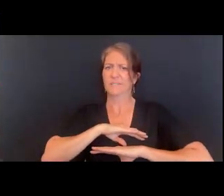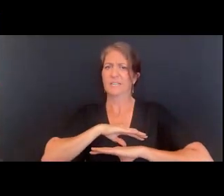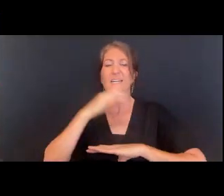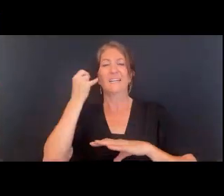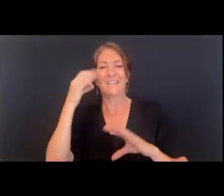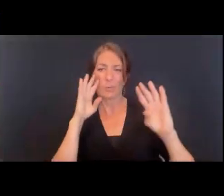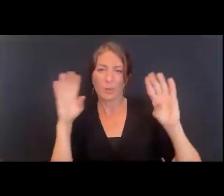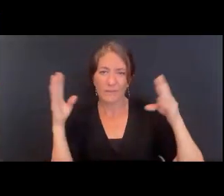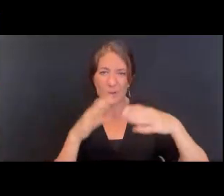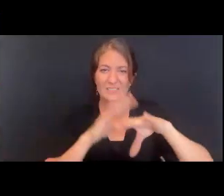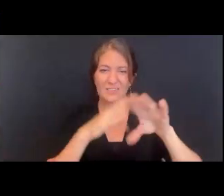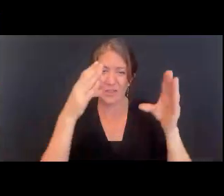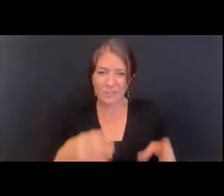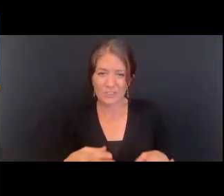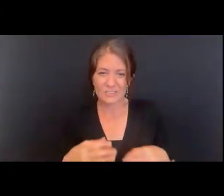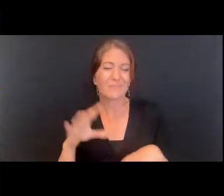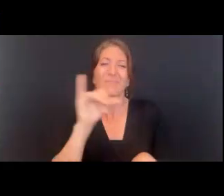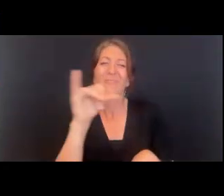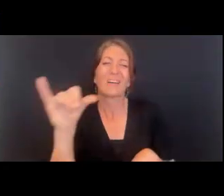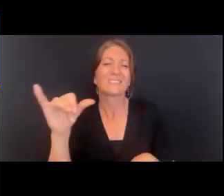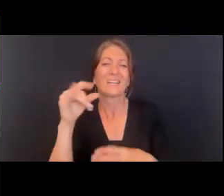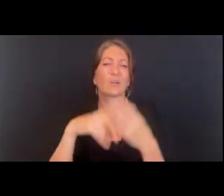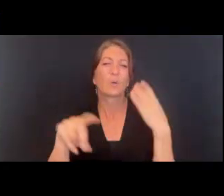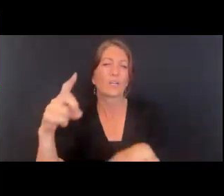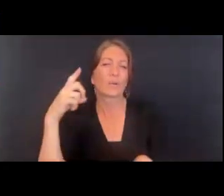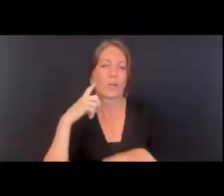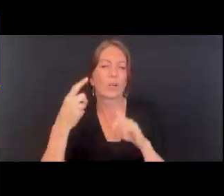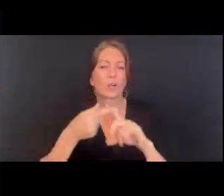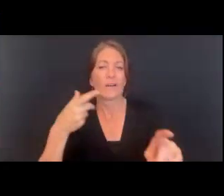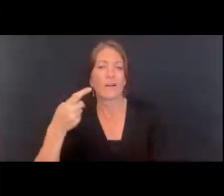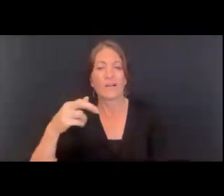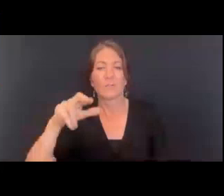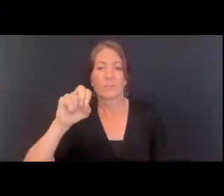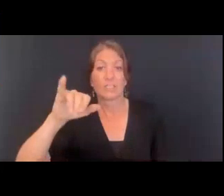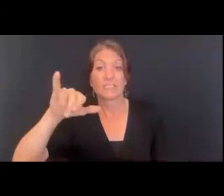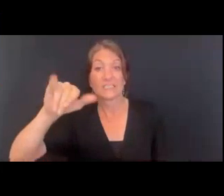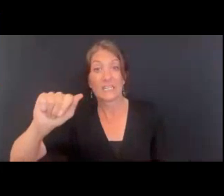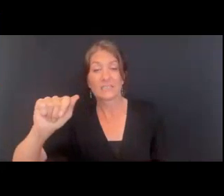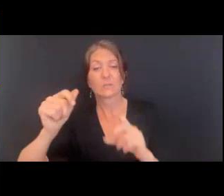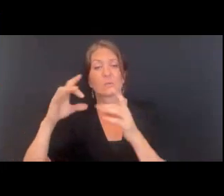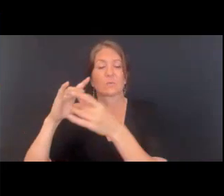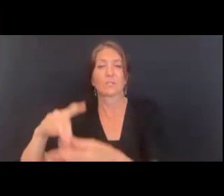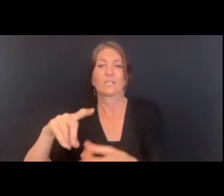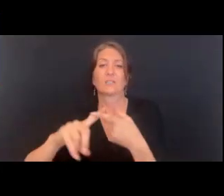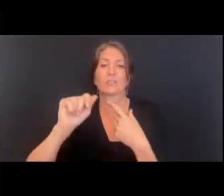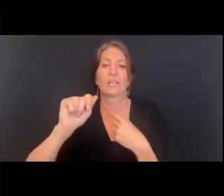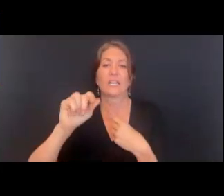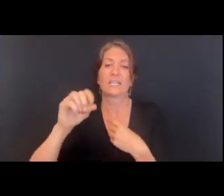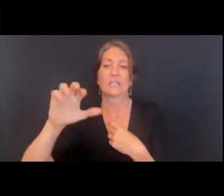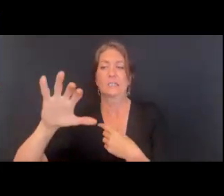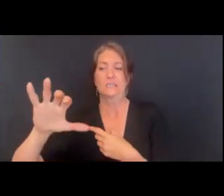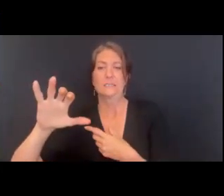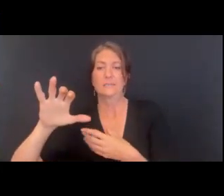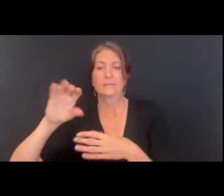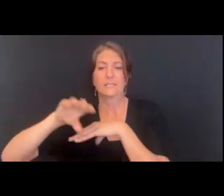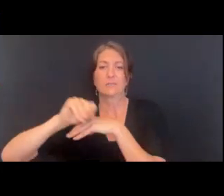approach is very similar to what you heard from Priska with the ADRC options counseling as well. Next slide.